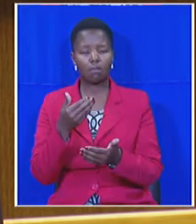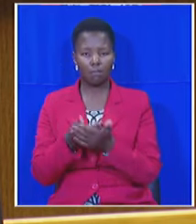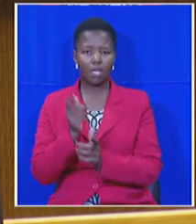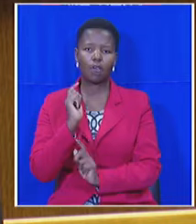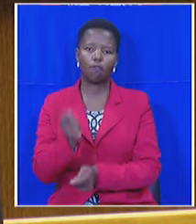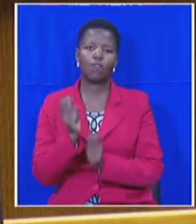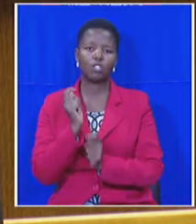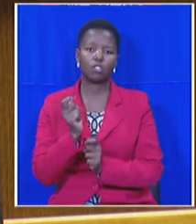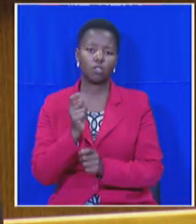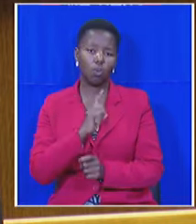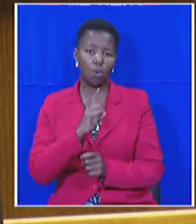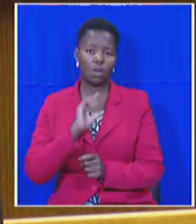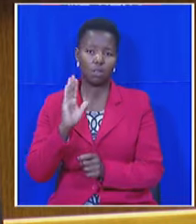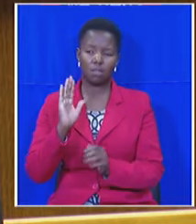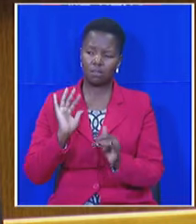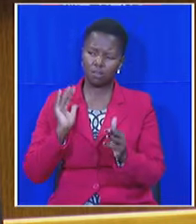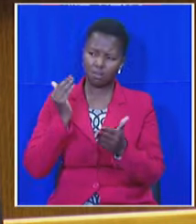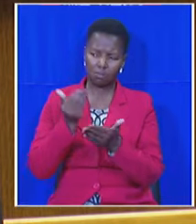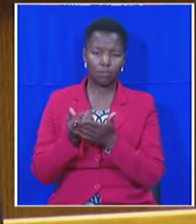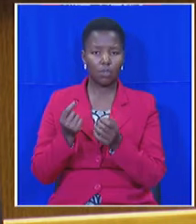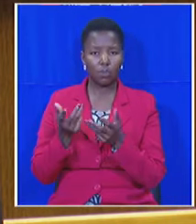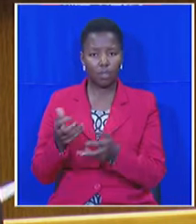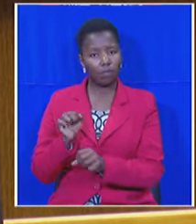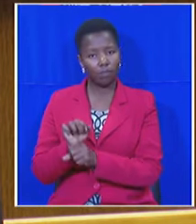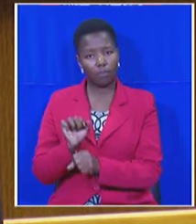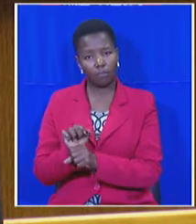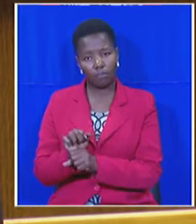for generations they have been performing. Honorable